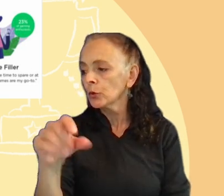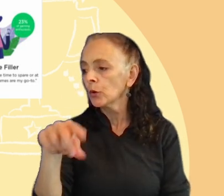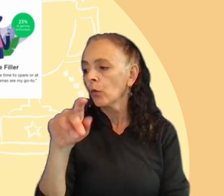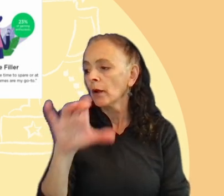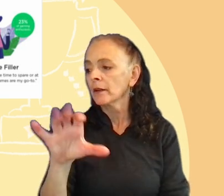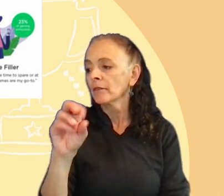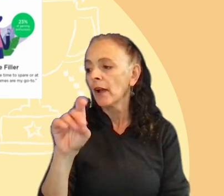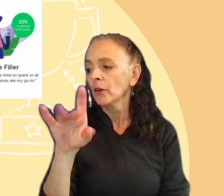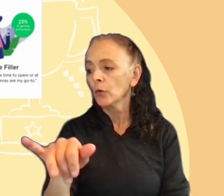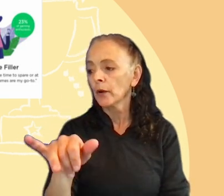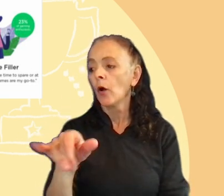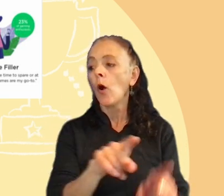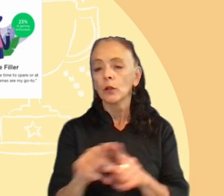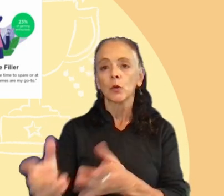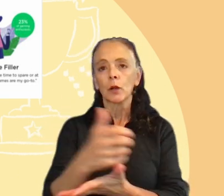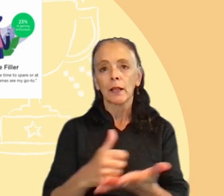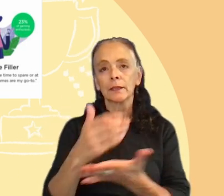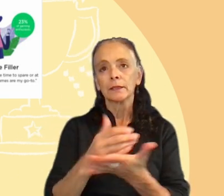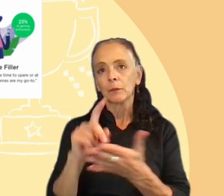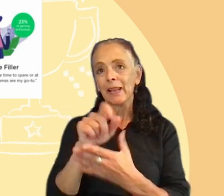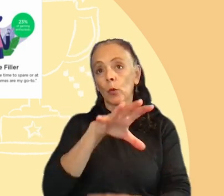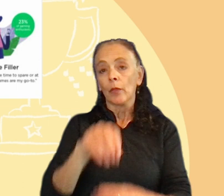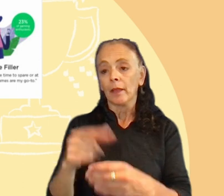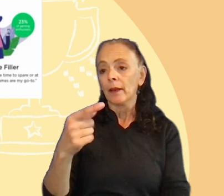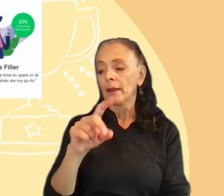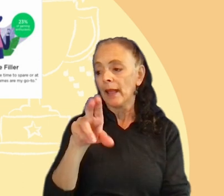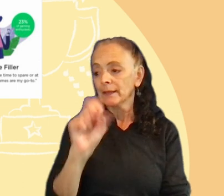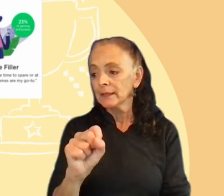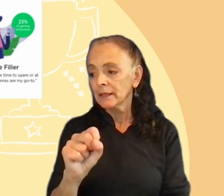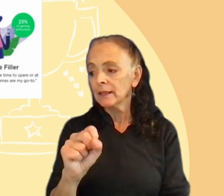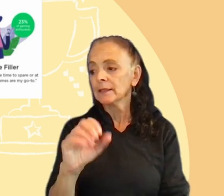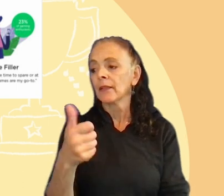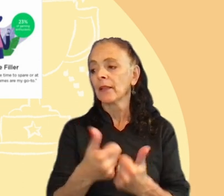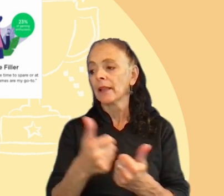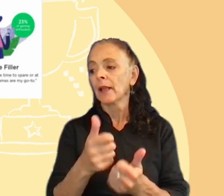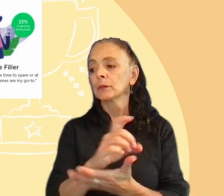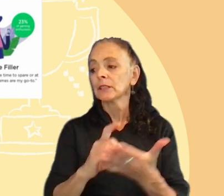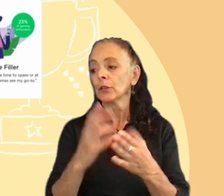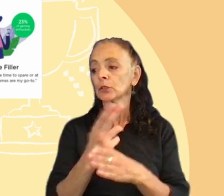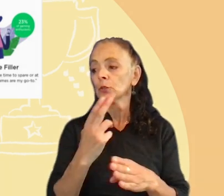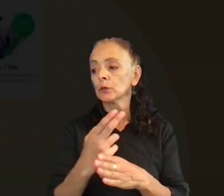collect some data inside gazelles and the game designers were using the portals player types